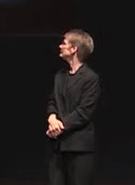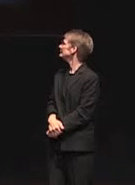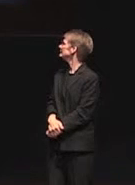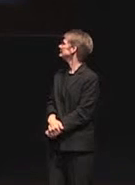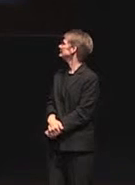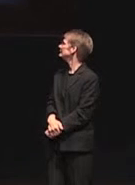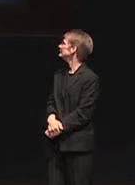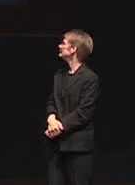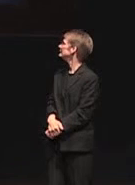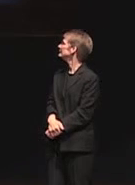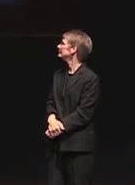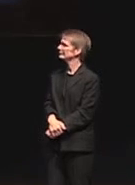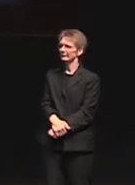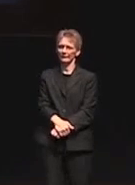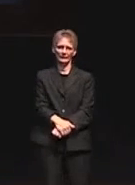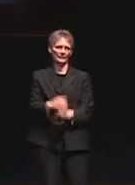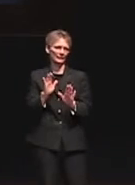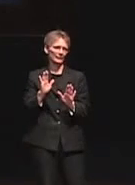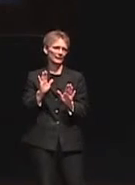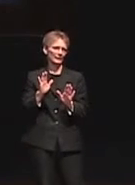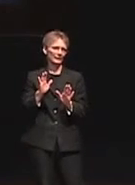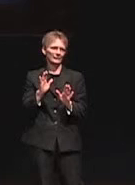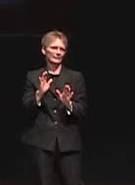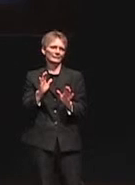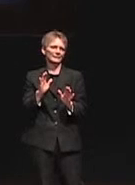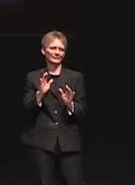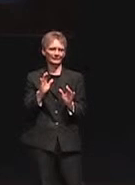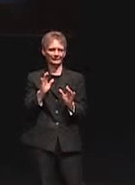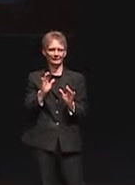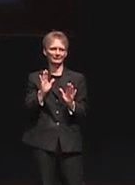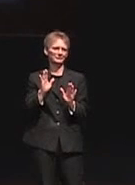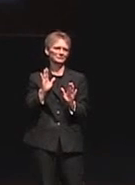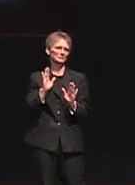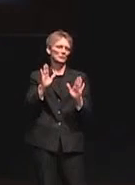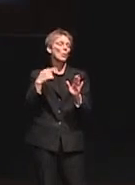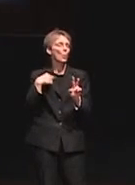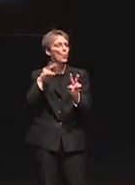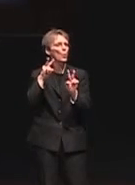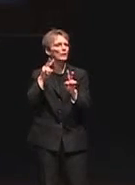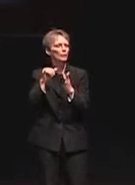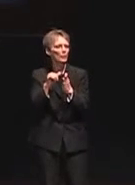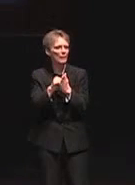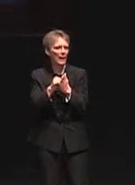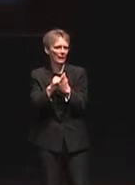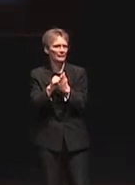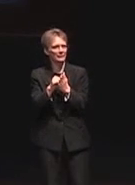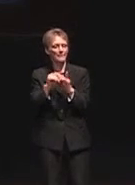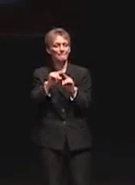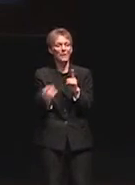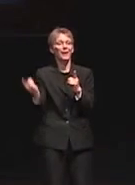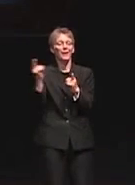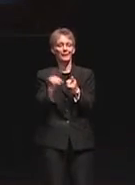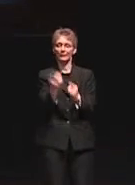And great wonder. We look forward to going to the Eiffel Tower, but until you see it in front of you, you